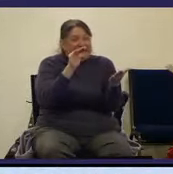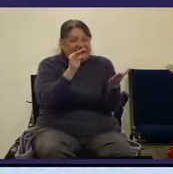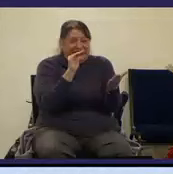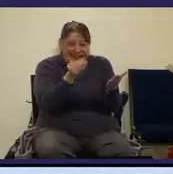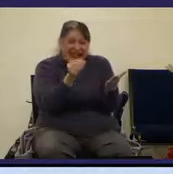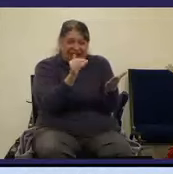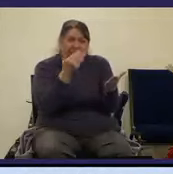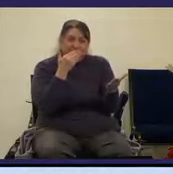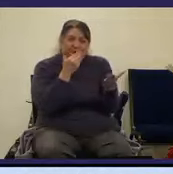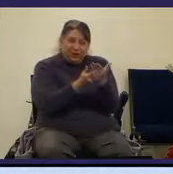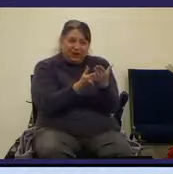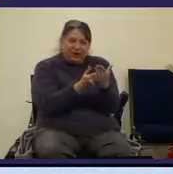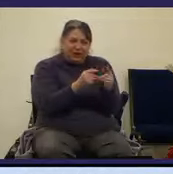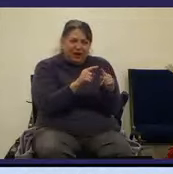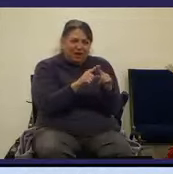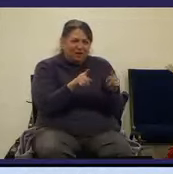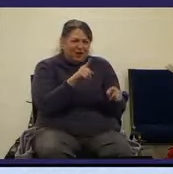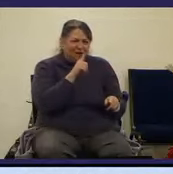searched.